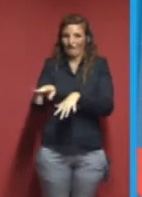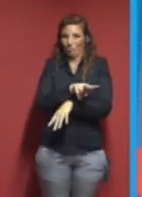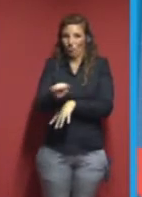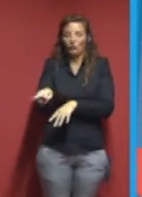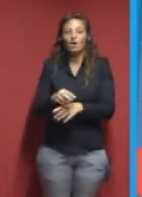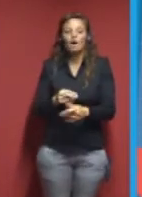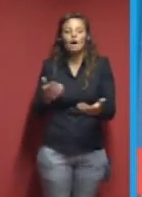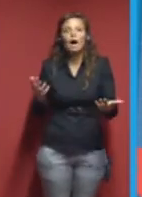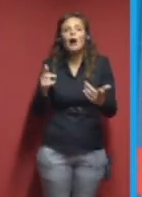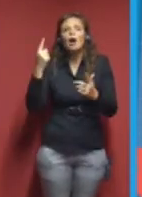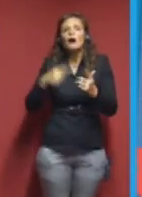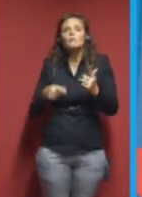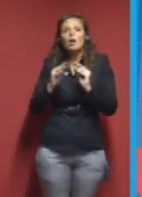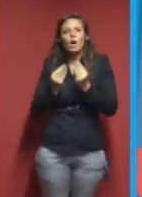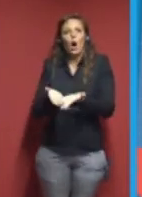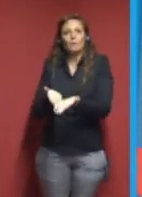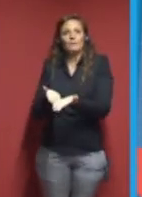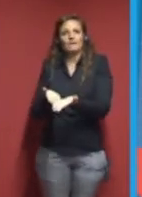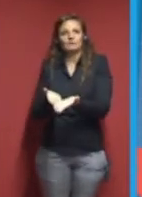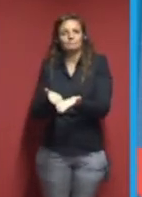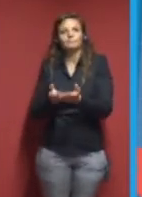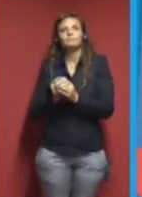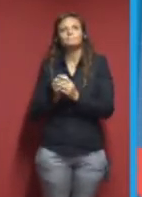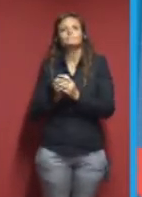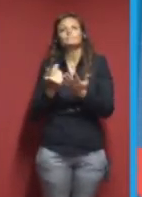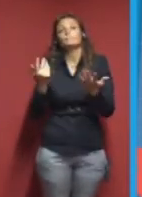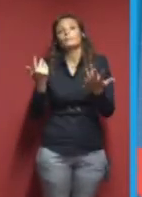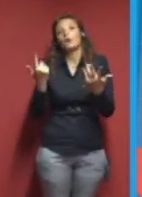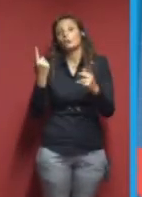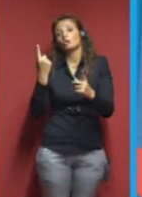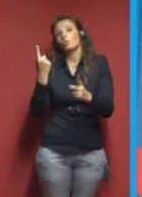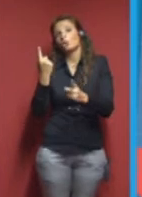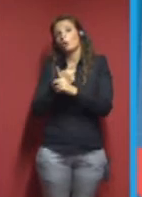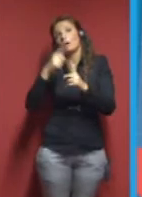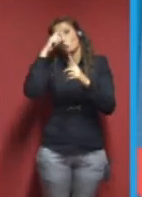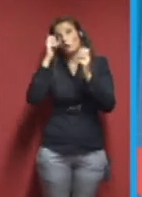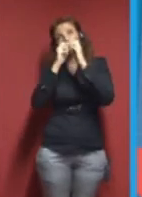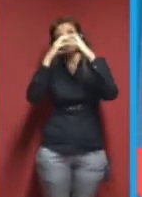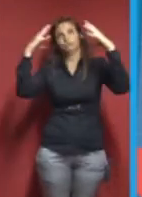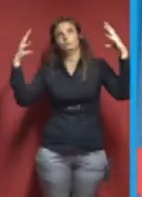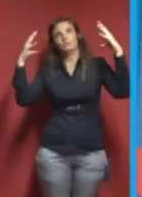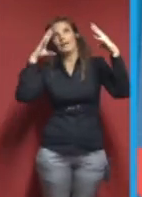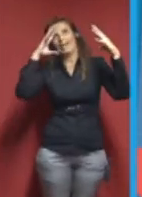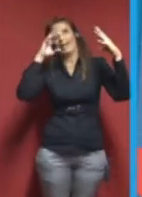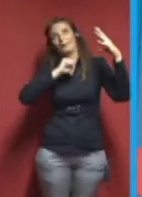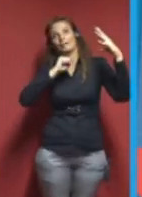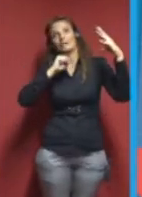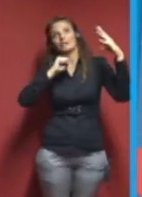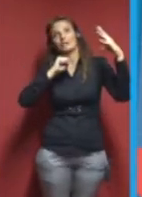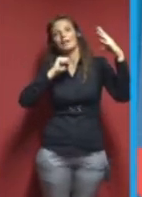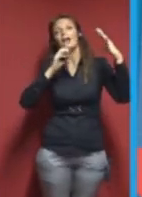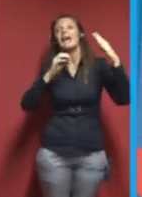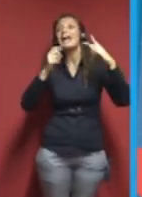to design and visualize how the design process is going on with all the people involved in the design process, because otherwise we don't have a